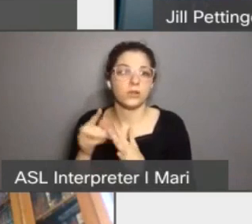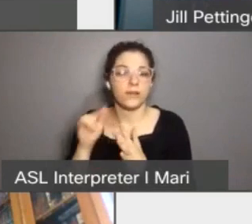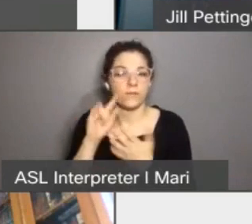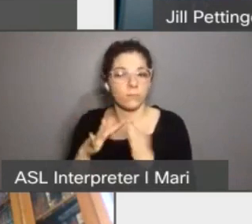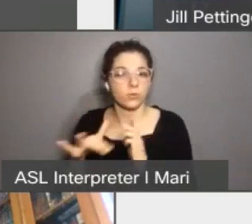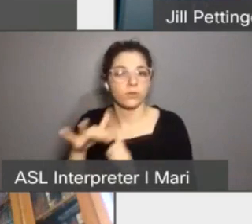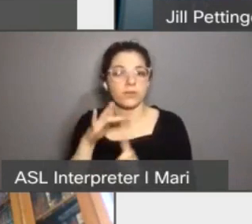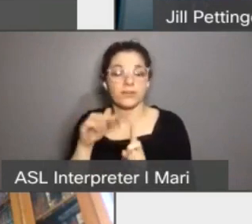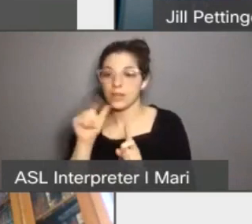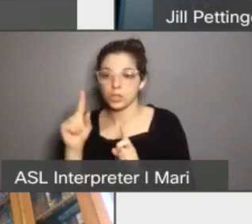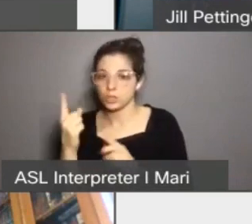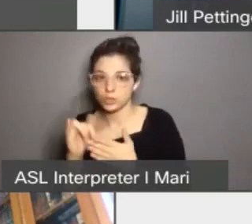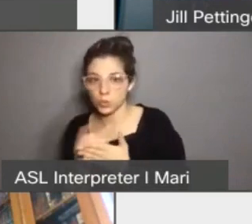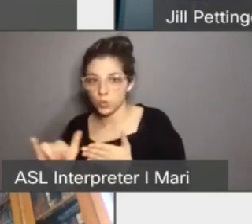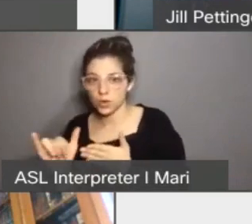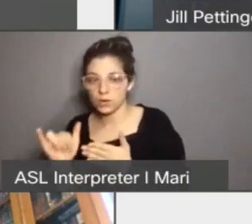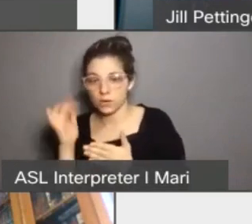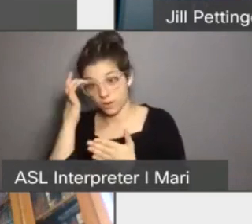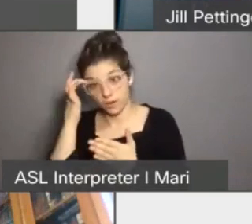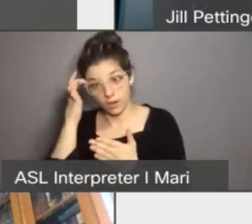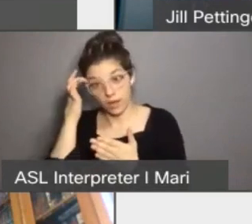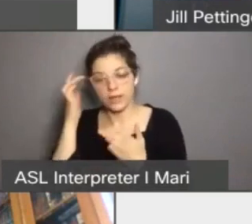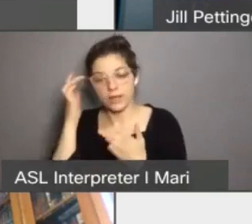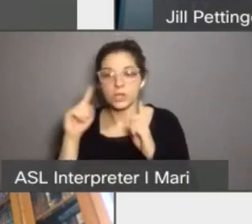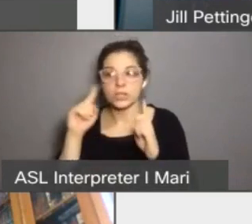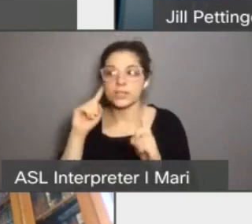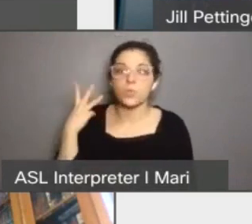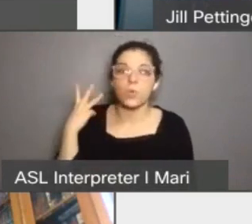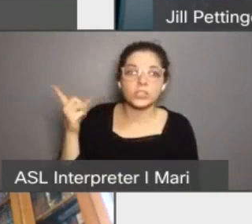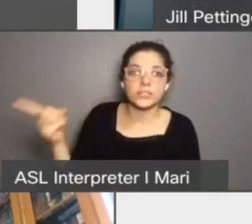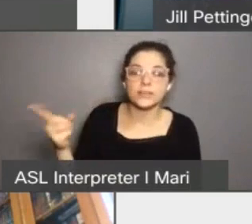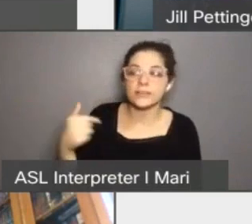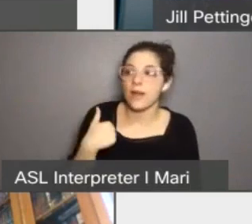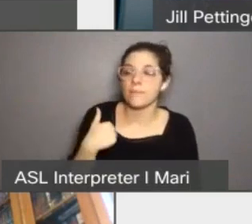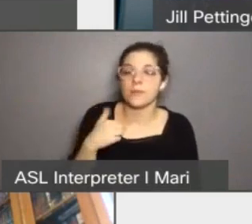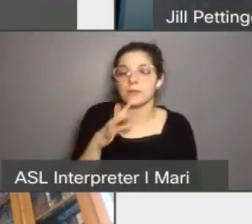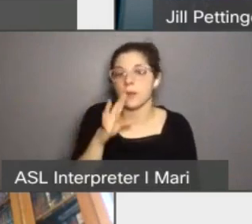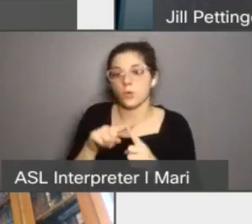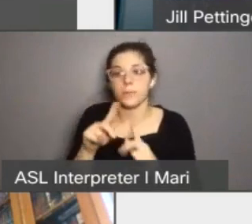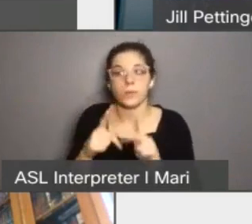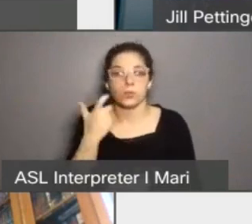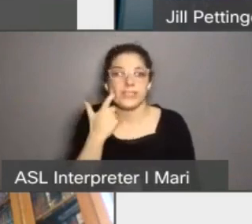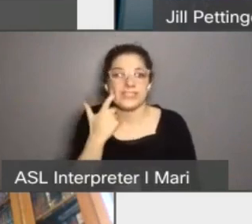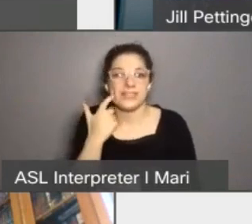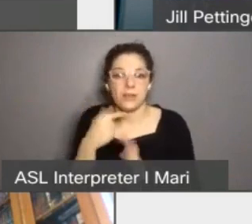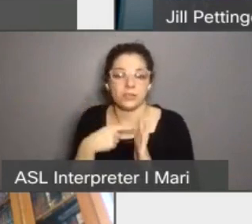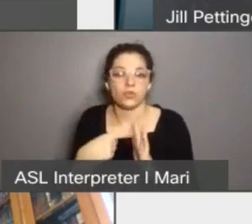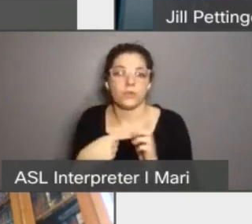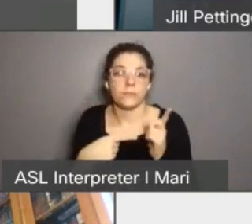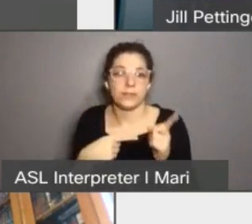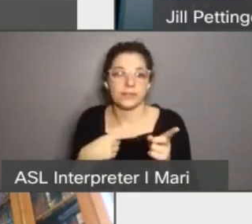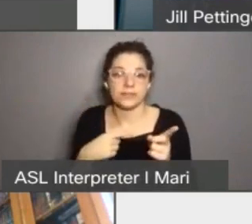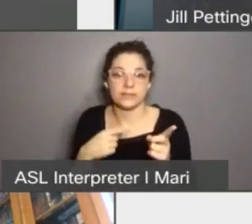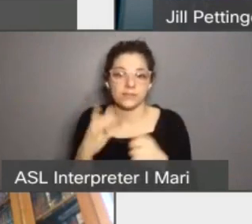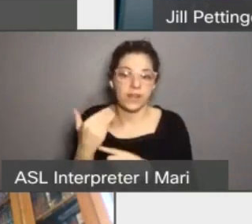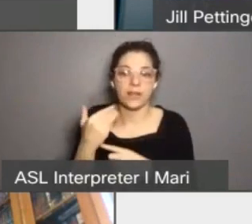because it's not just in New York. First of all, I hear things all the way in Washington, like, because I have been talking to people recently, like I've showed them this flag. I've showed people in